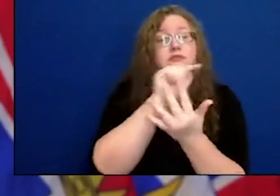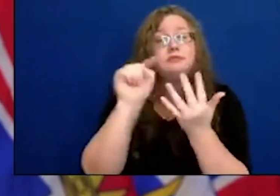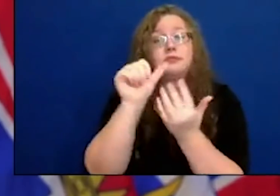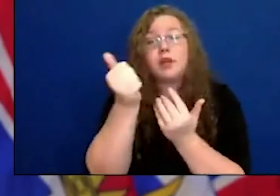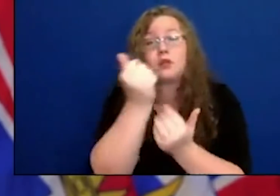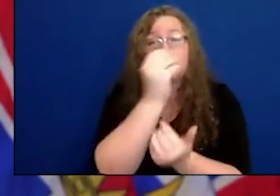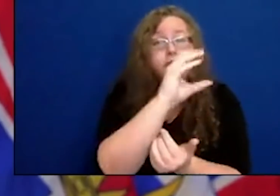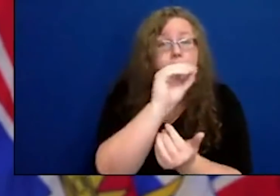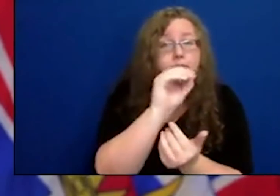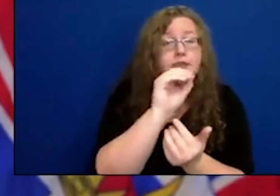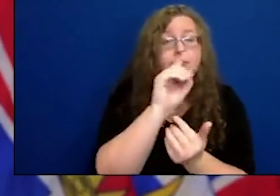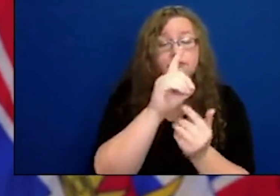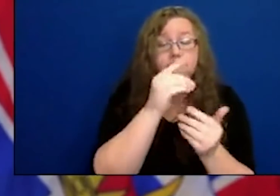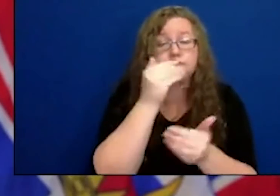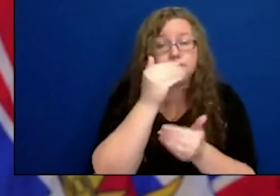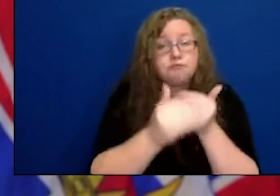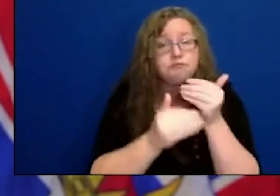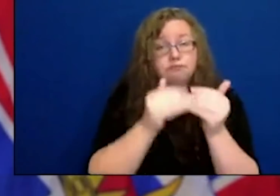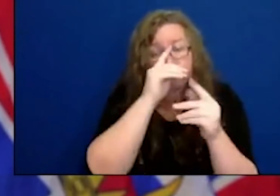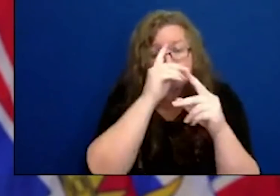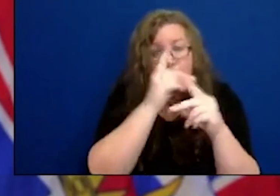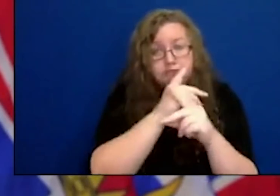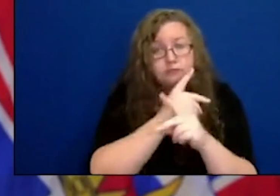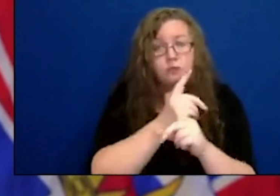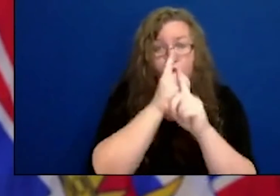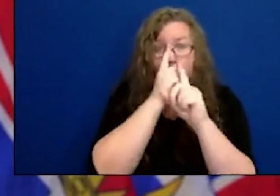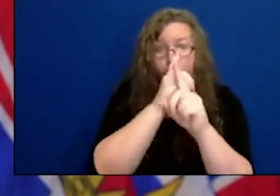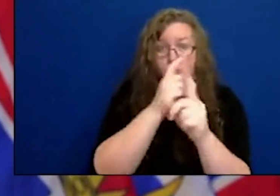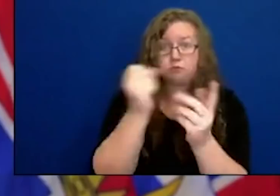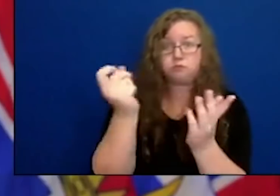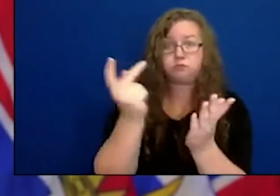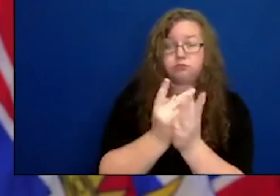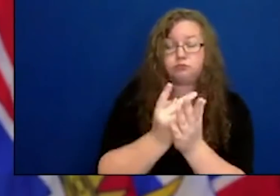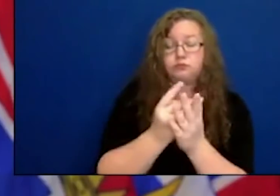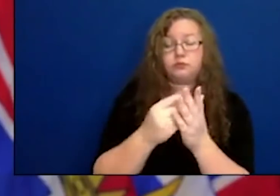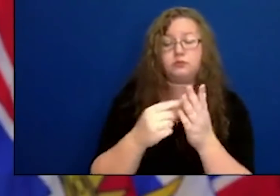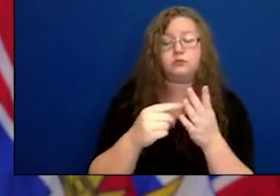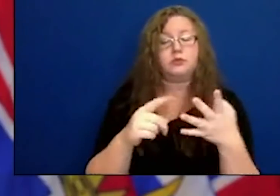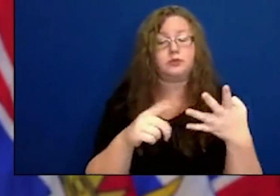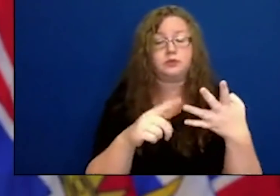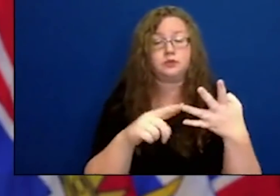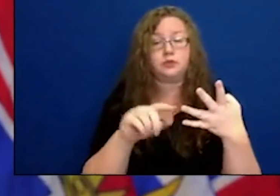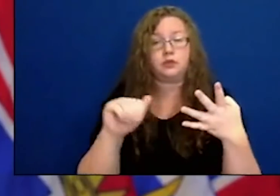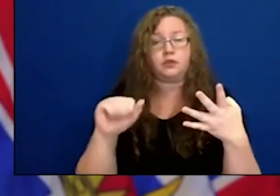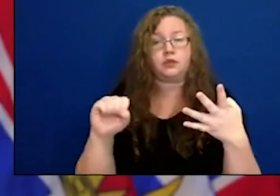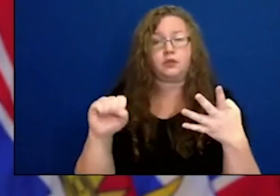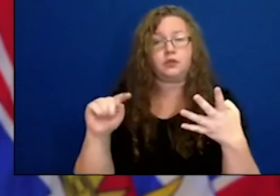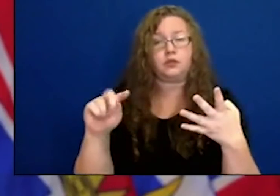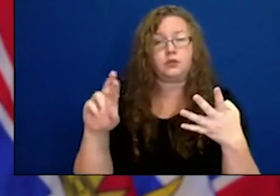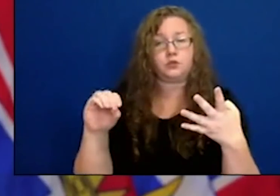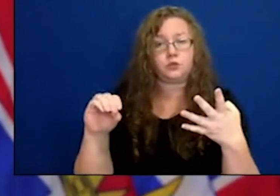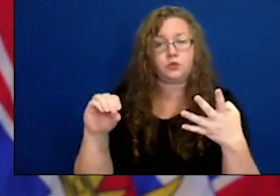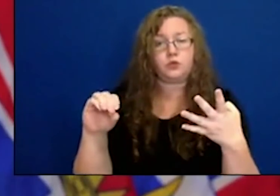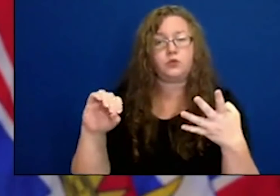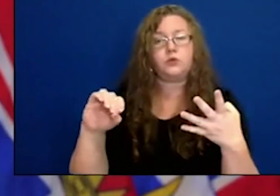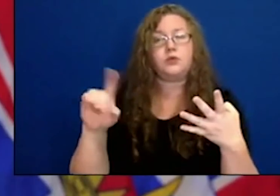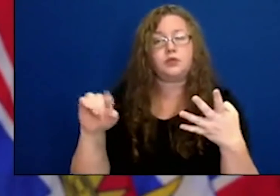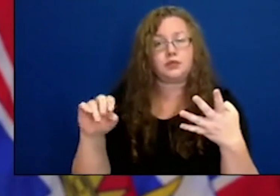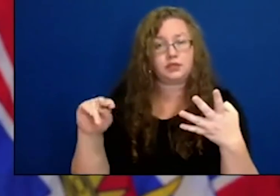to regulatory agencies around the world, the AstraZeneca vaccine and the Janssen vaccine.